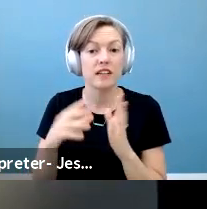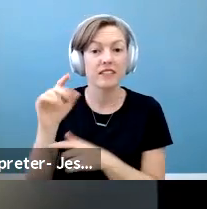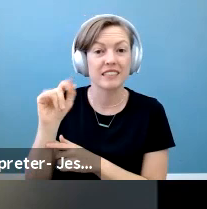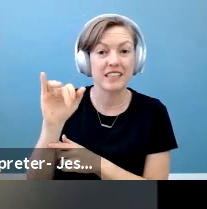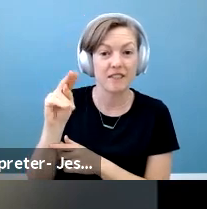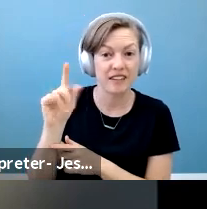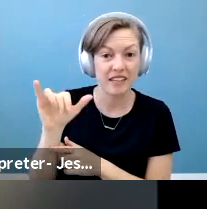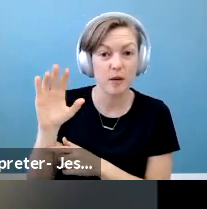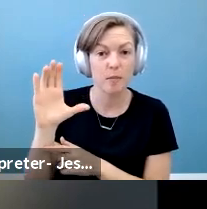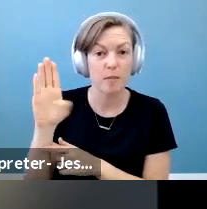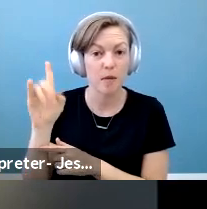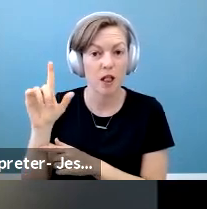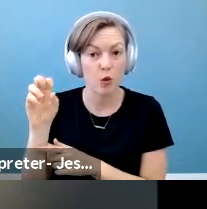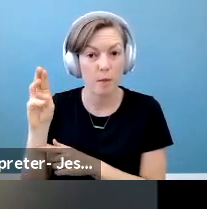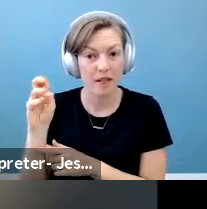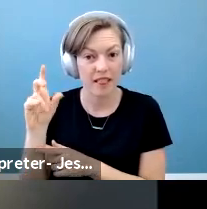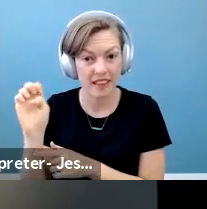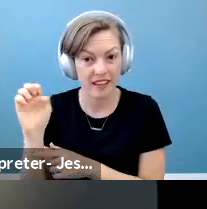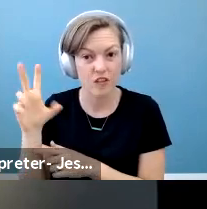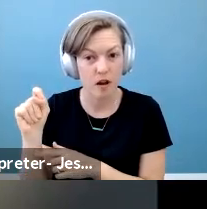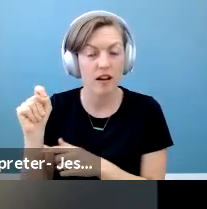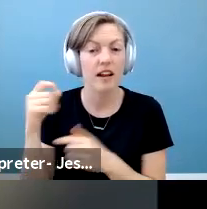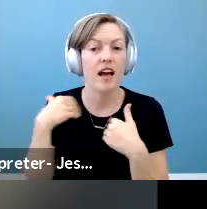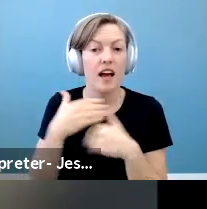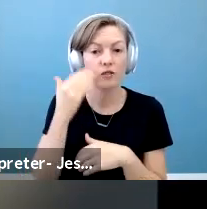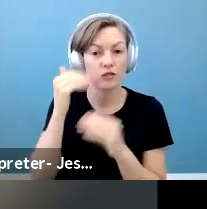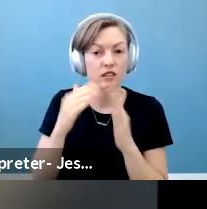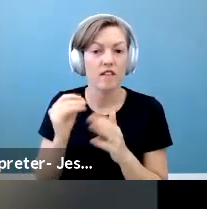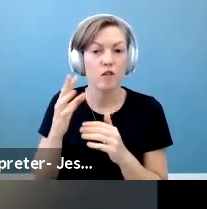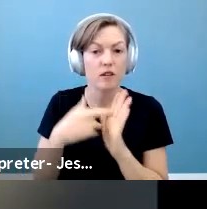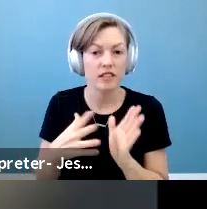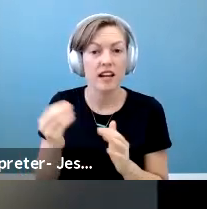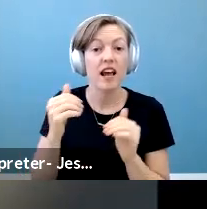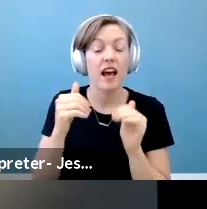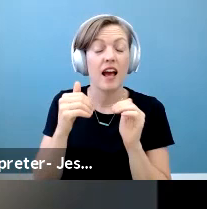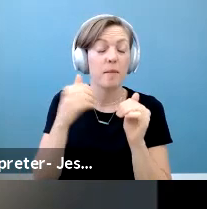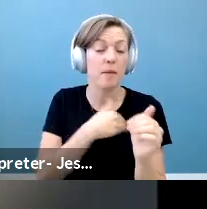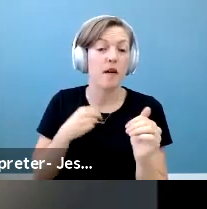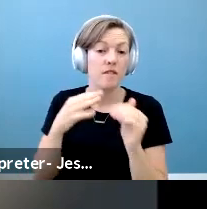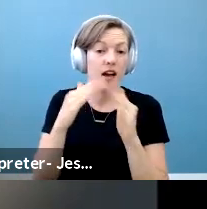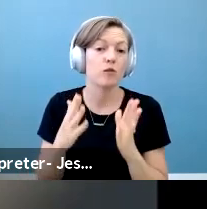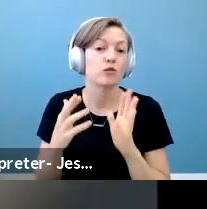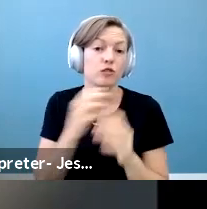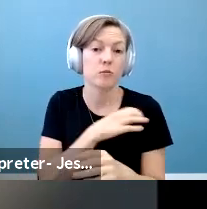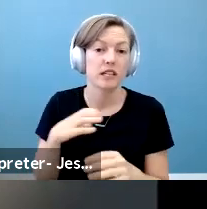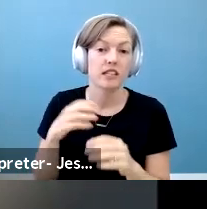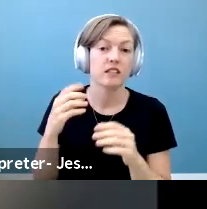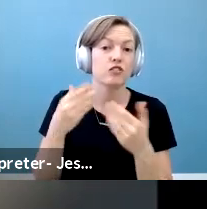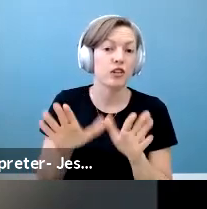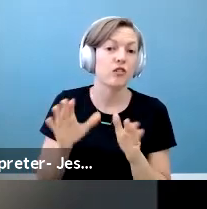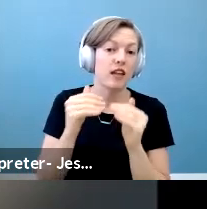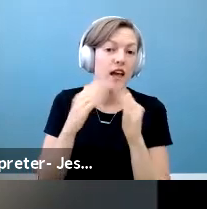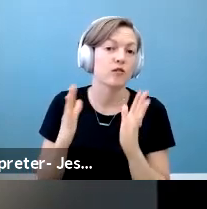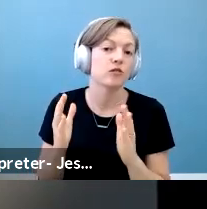Bloomley, member of the Vermont House of Representatives, as well as a member of the House Committee on General Housing and Military Affairs that